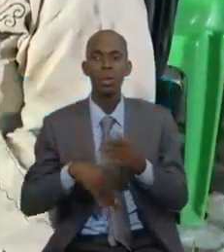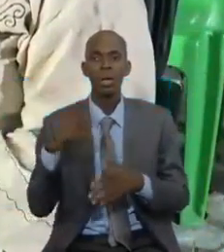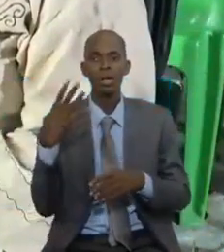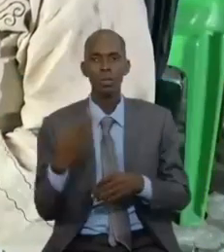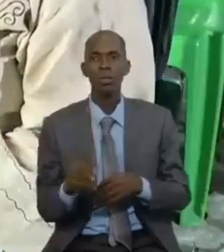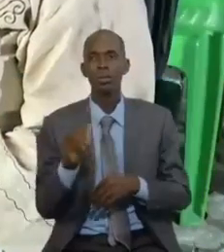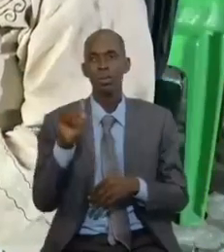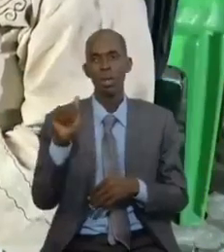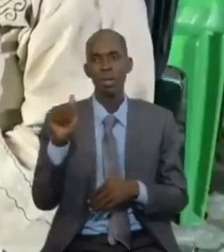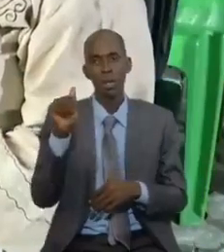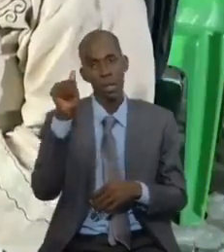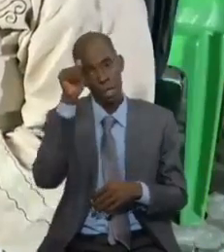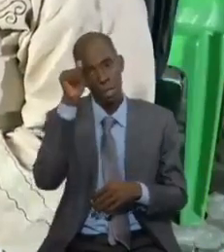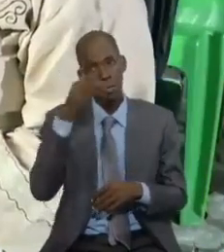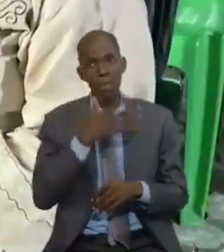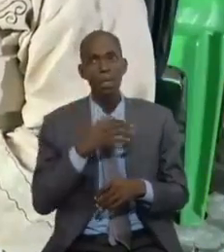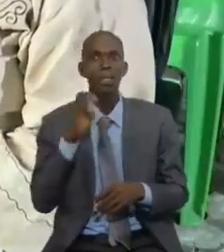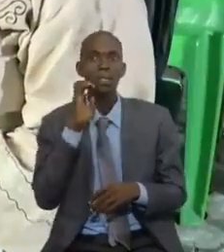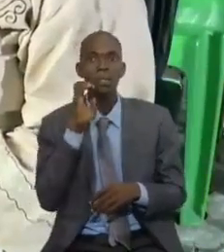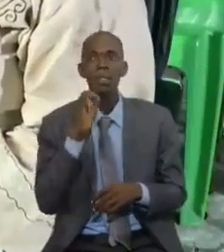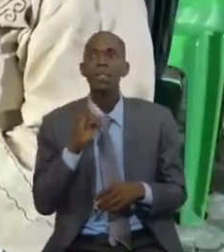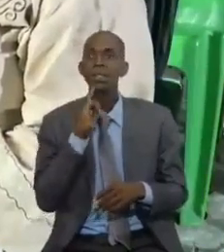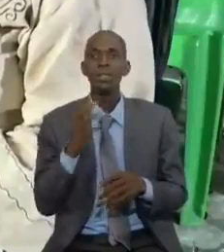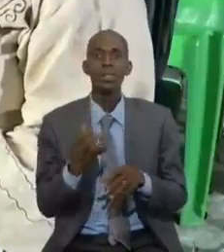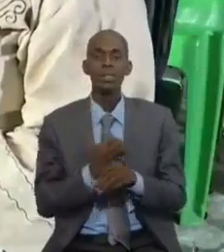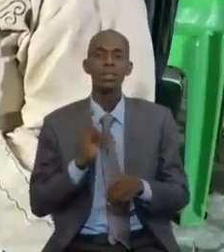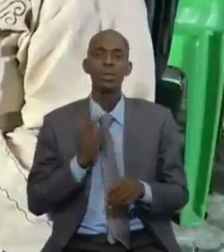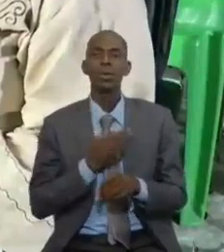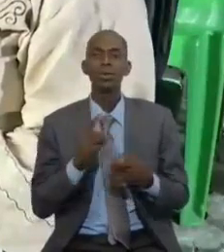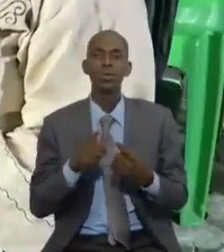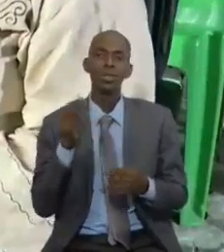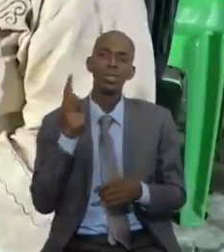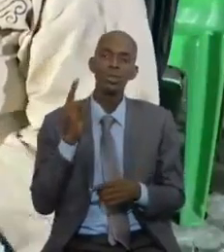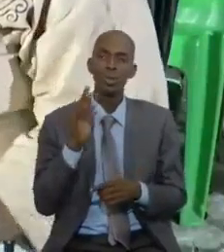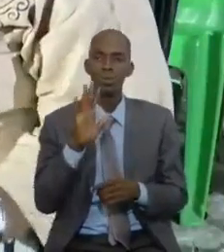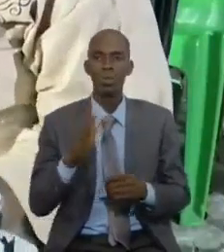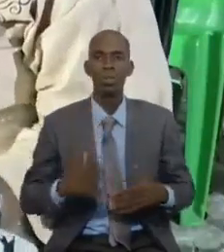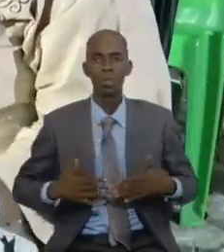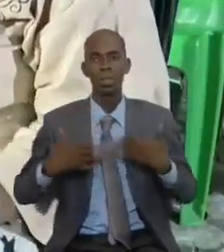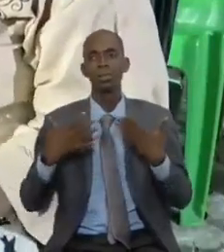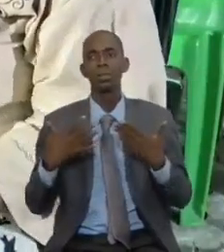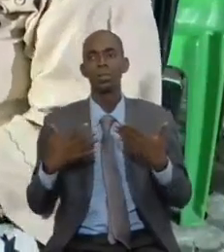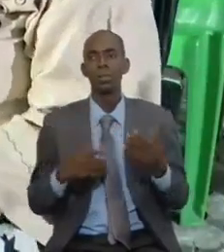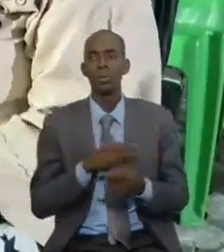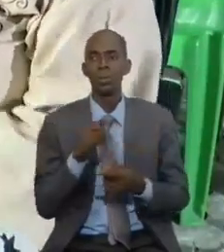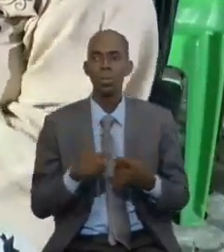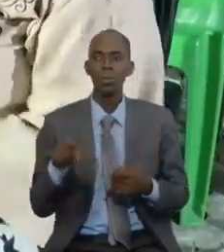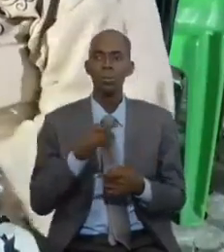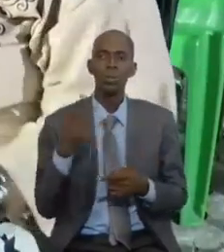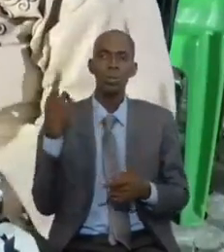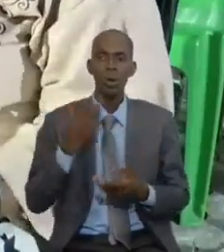Eve, it's taking us to the history of your life. When you were born as